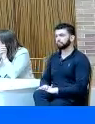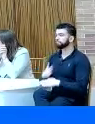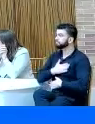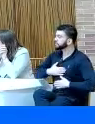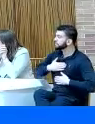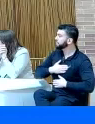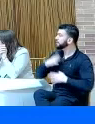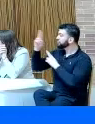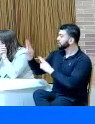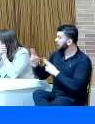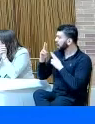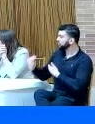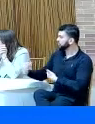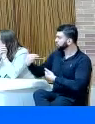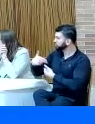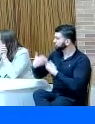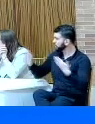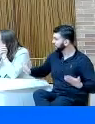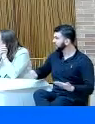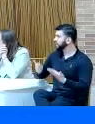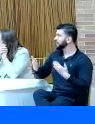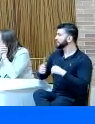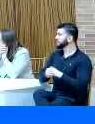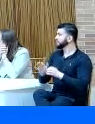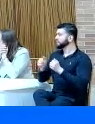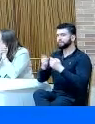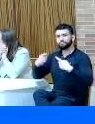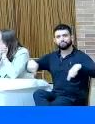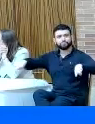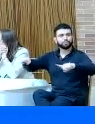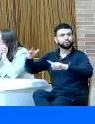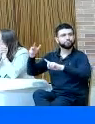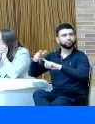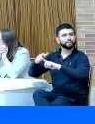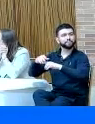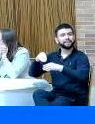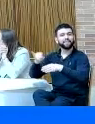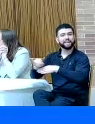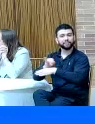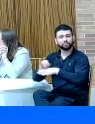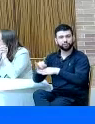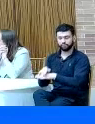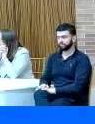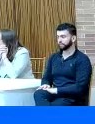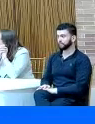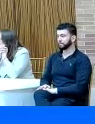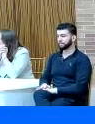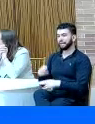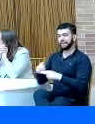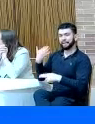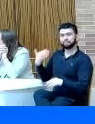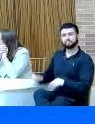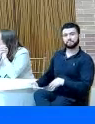and an honor to be here with these Titans of Industry alongside myself my name is z Andino